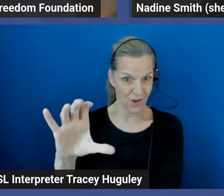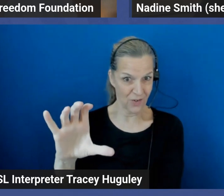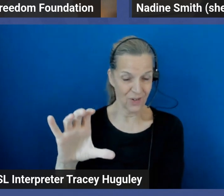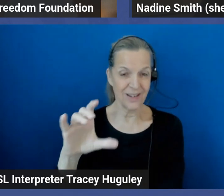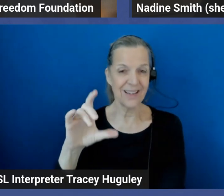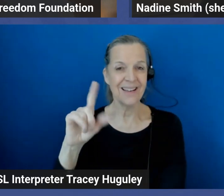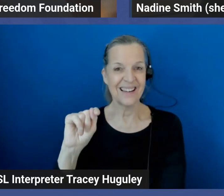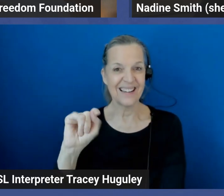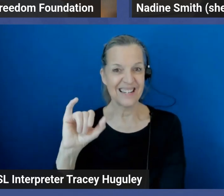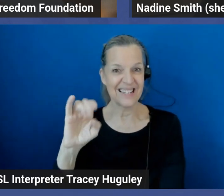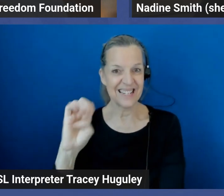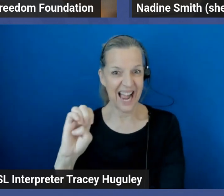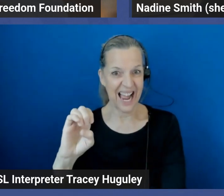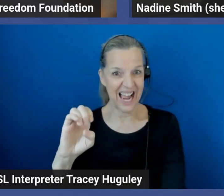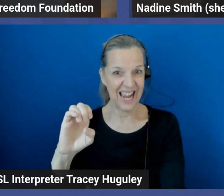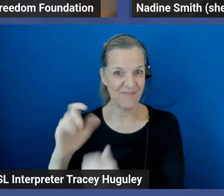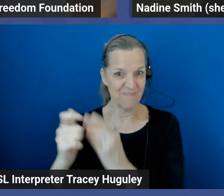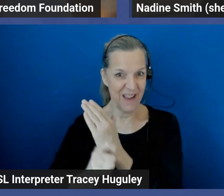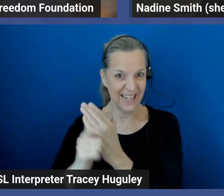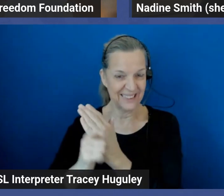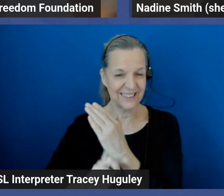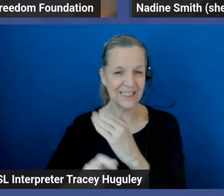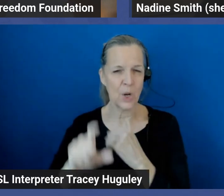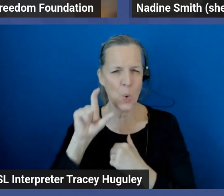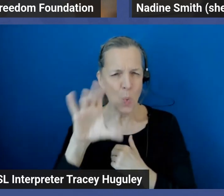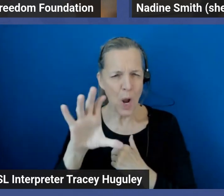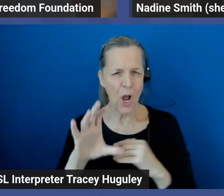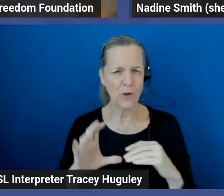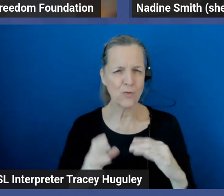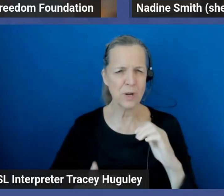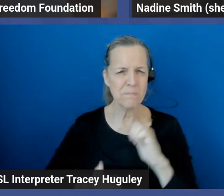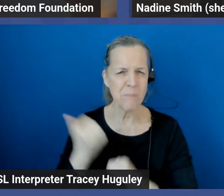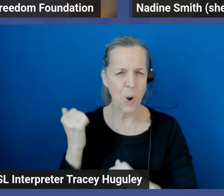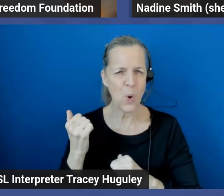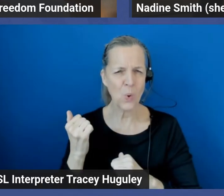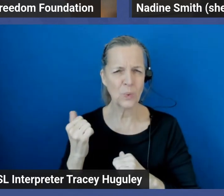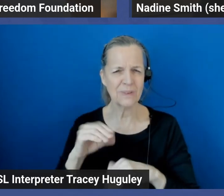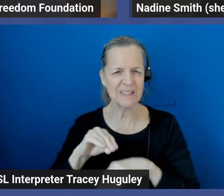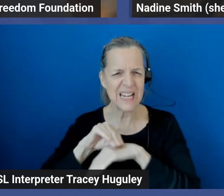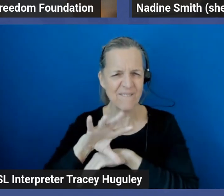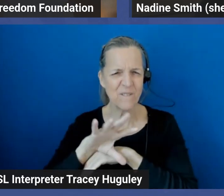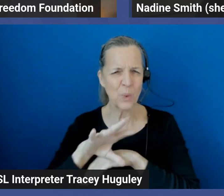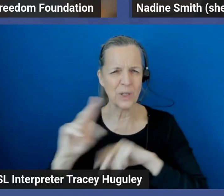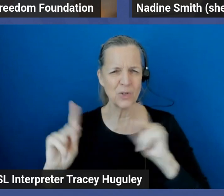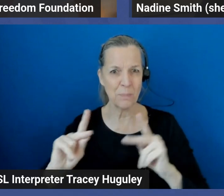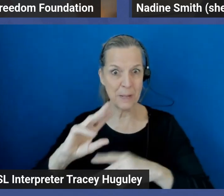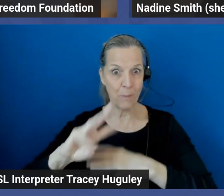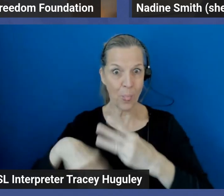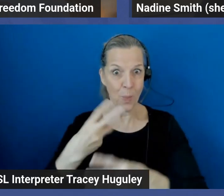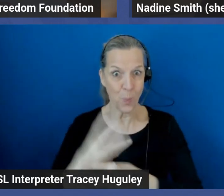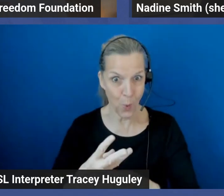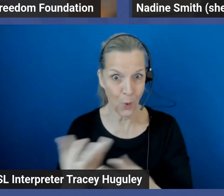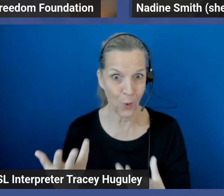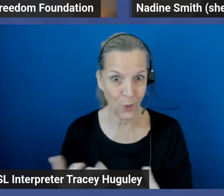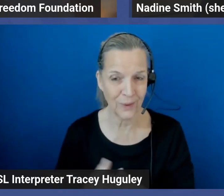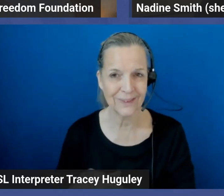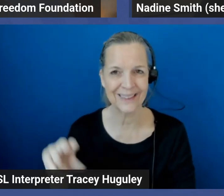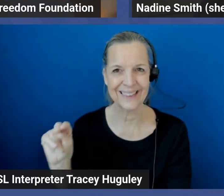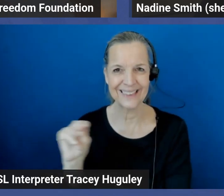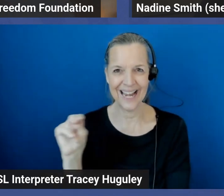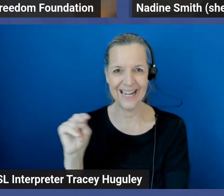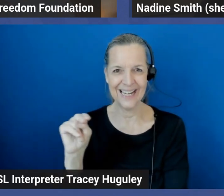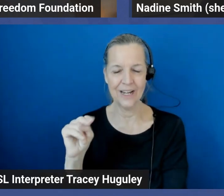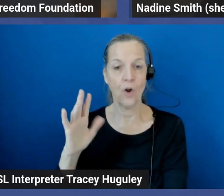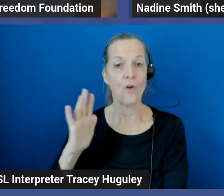annual list of the 100 most influential people in the world. Nadine is